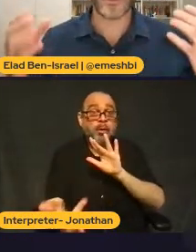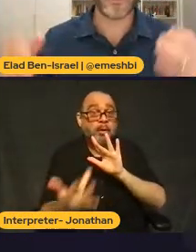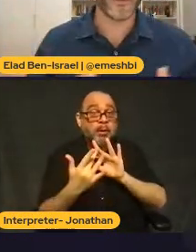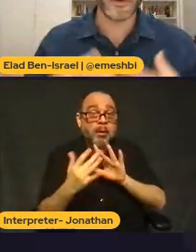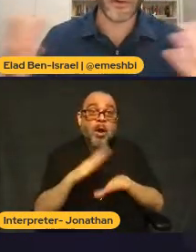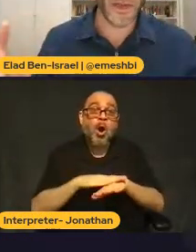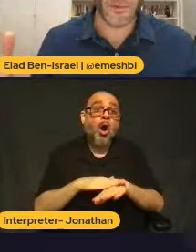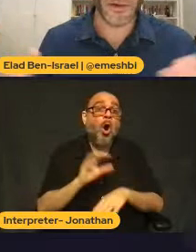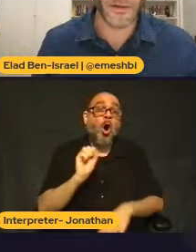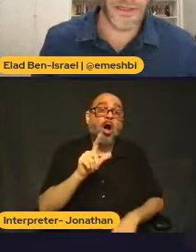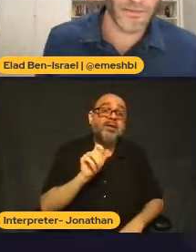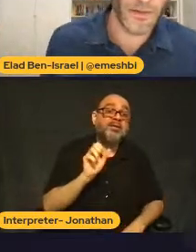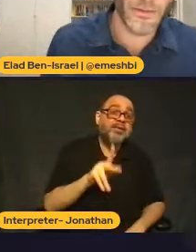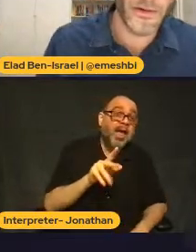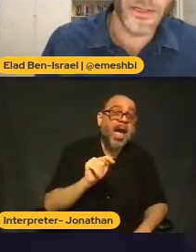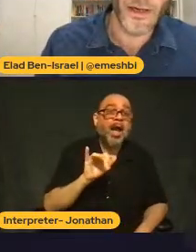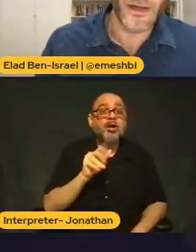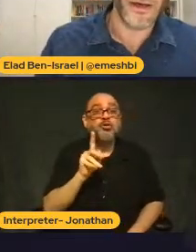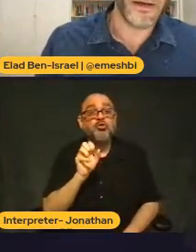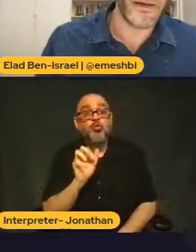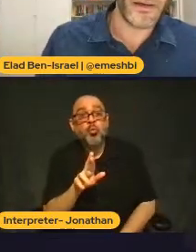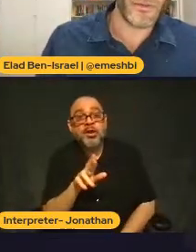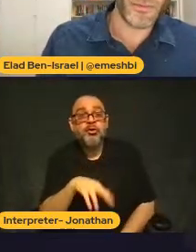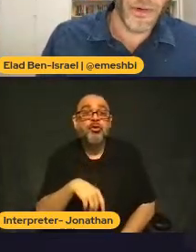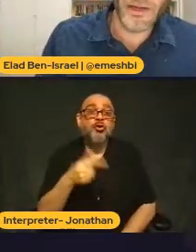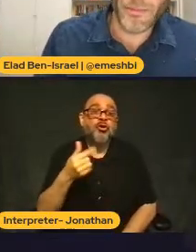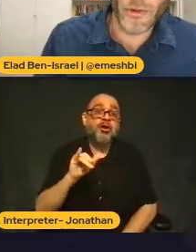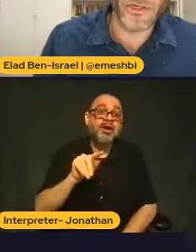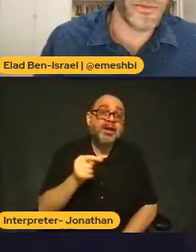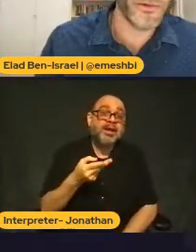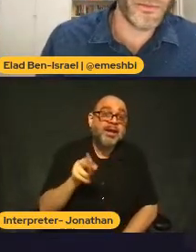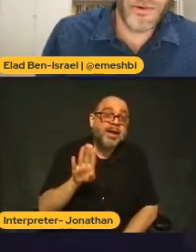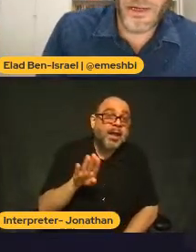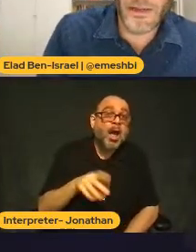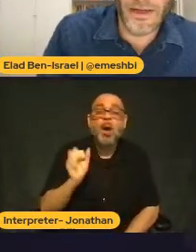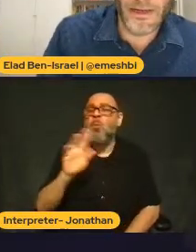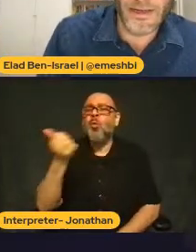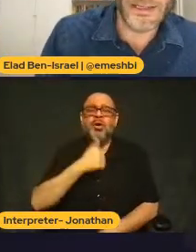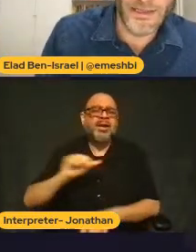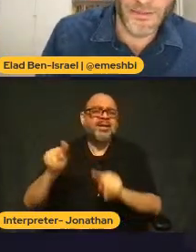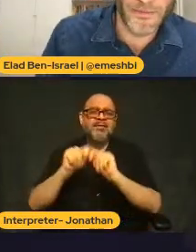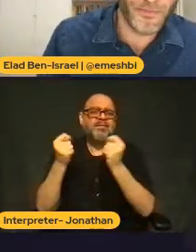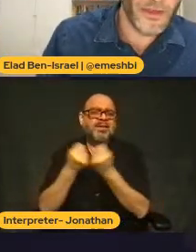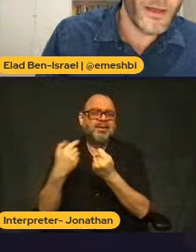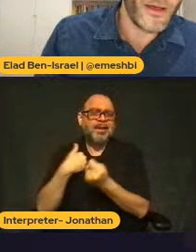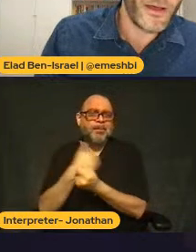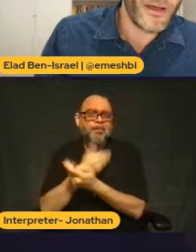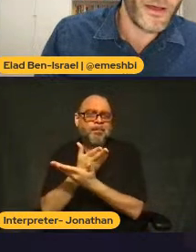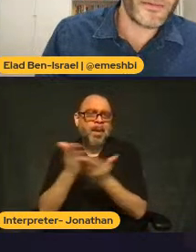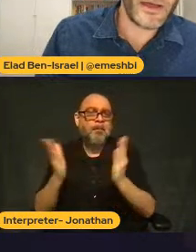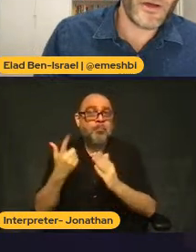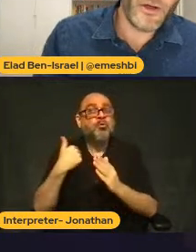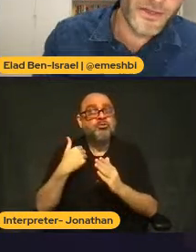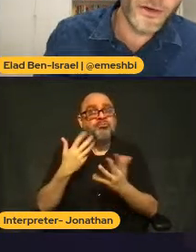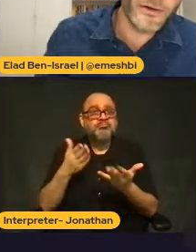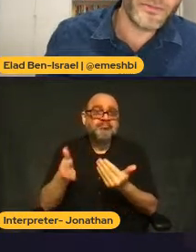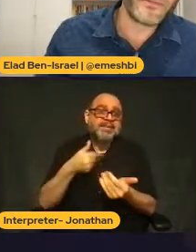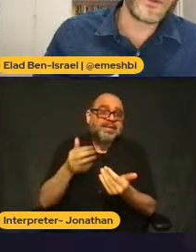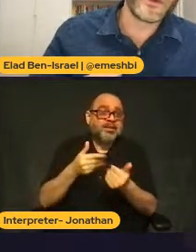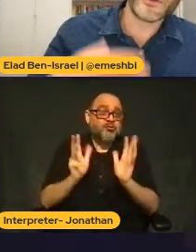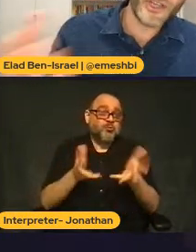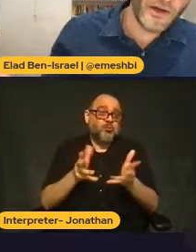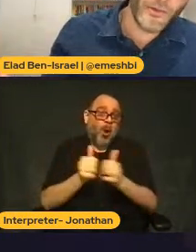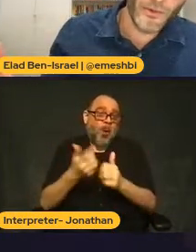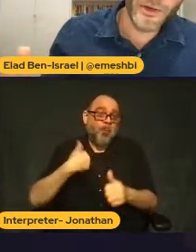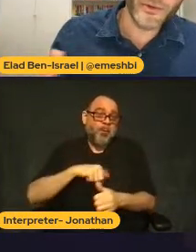on GitHub, or to any one of the team members. We're pretty approachable and pretty accessible. And